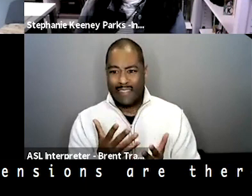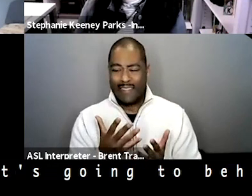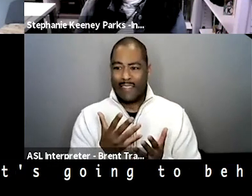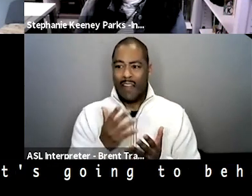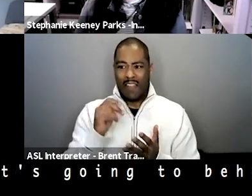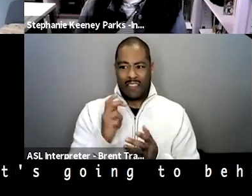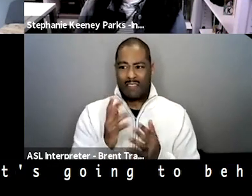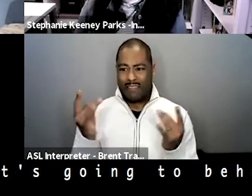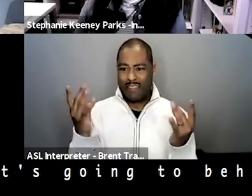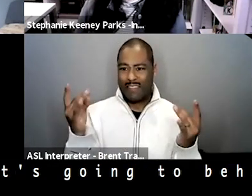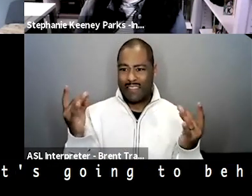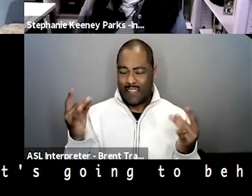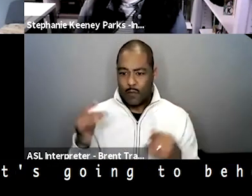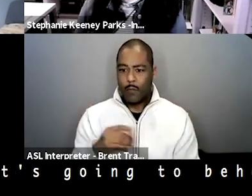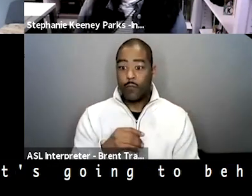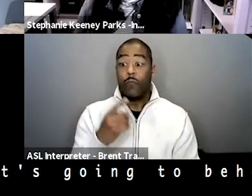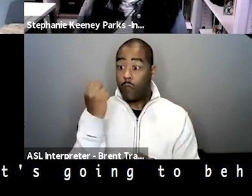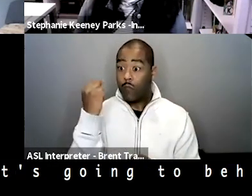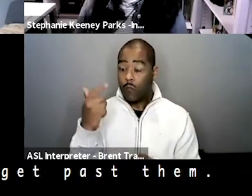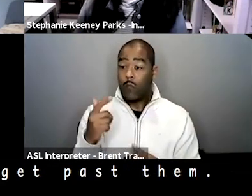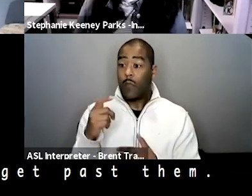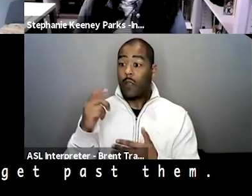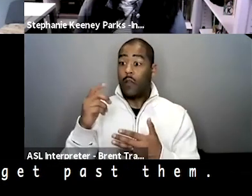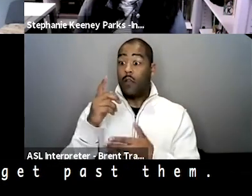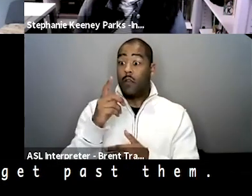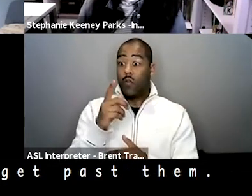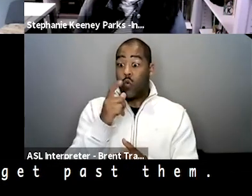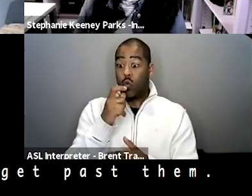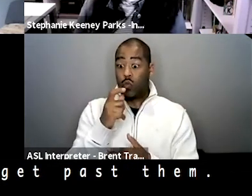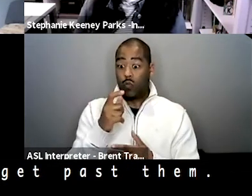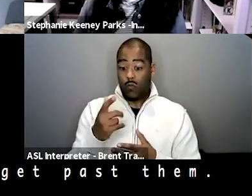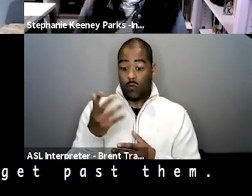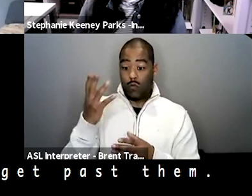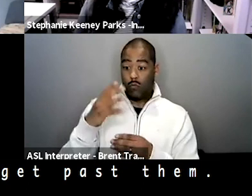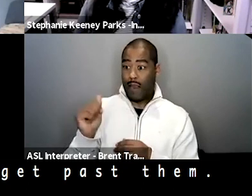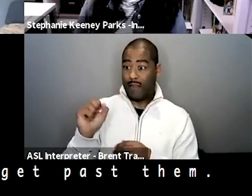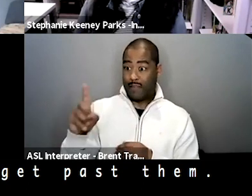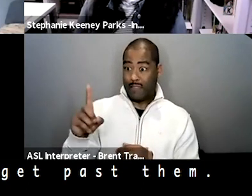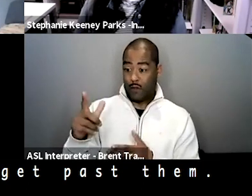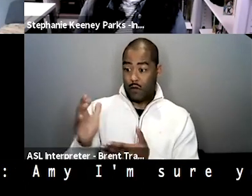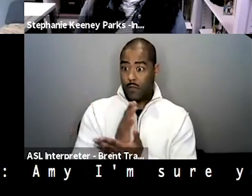is to say, yeah, those tensions are there, but it's going to behoove us all to get past them.